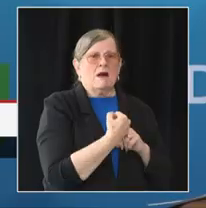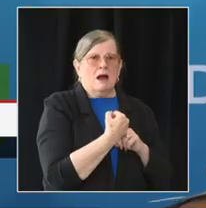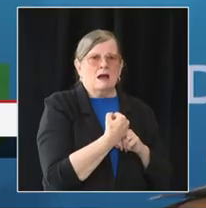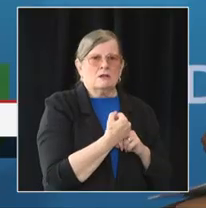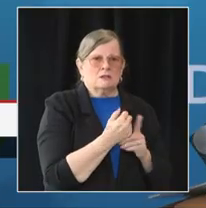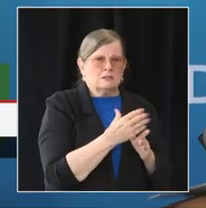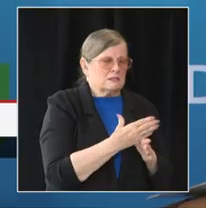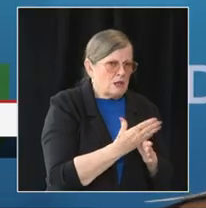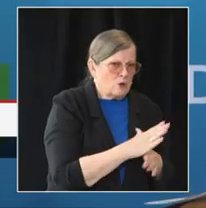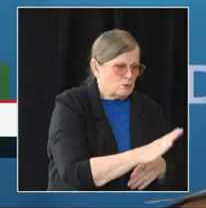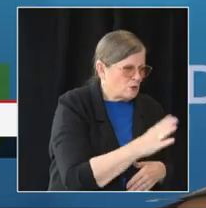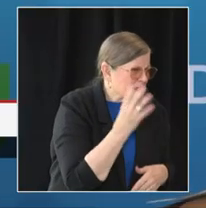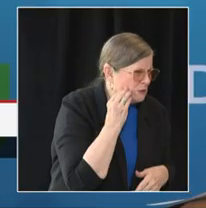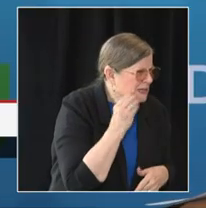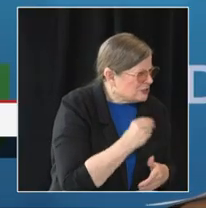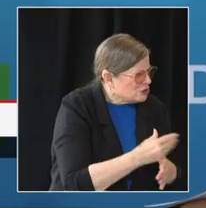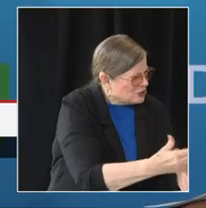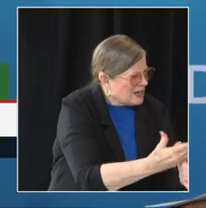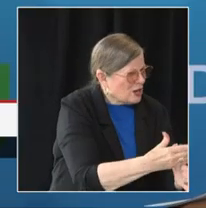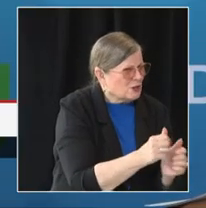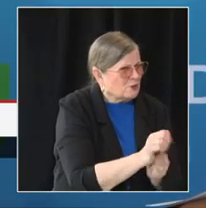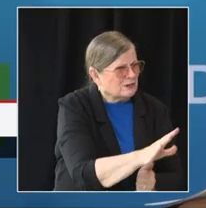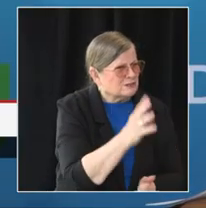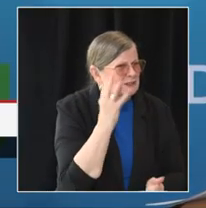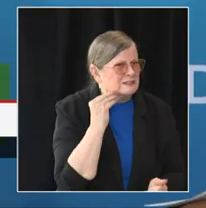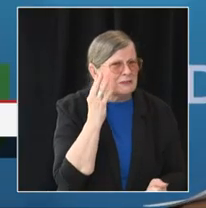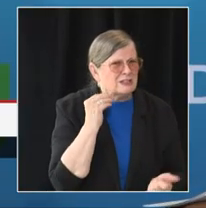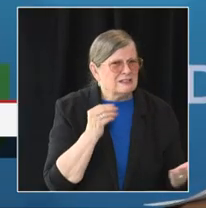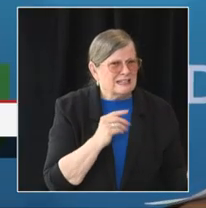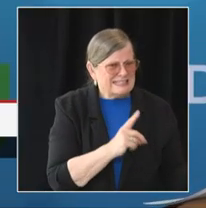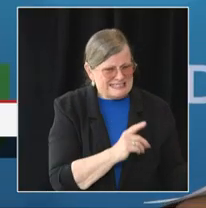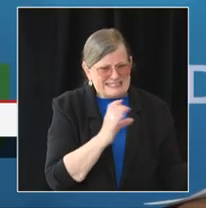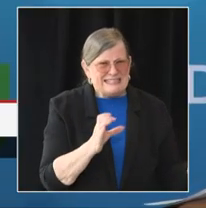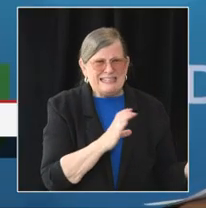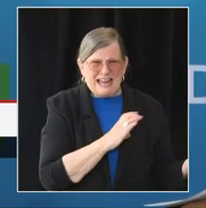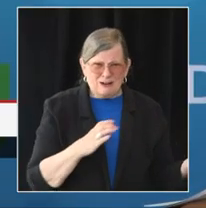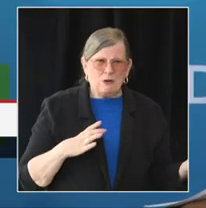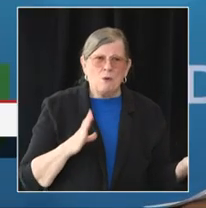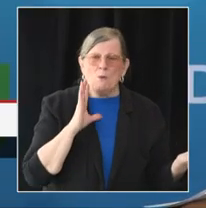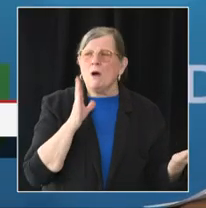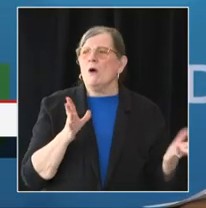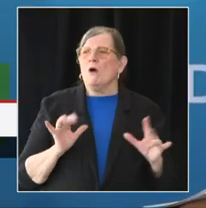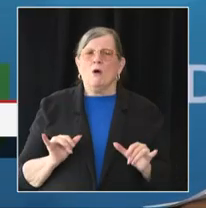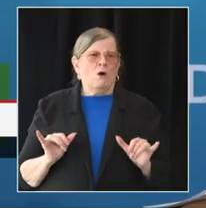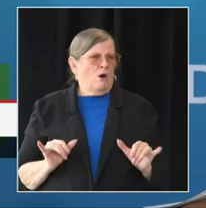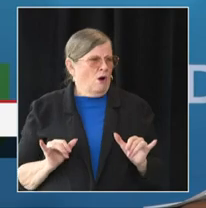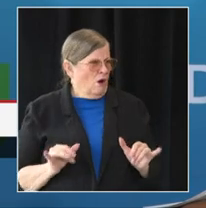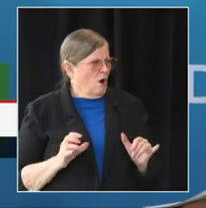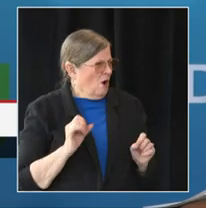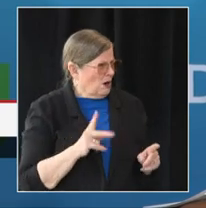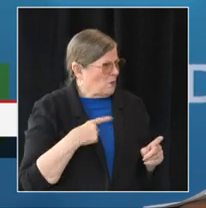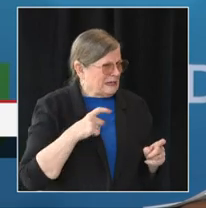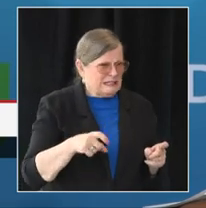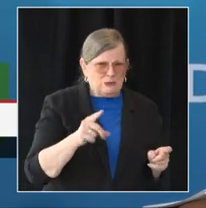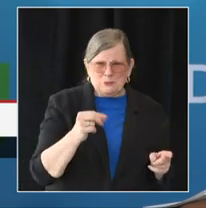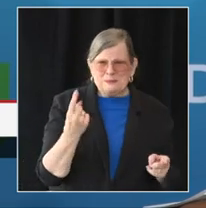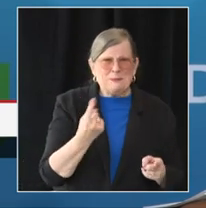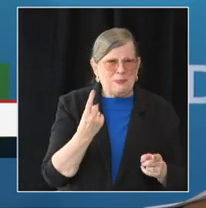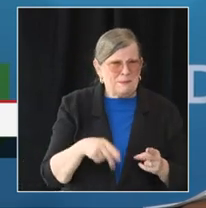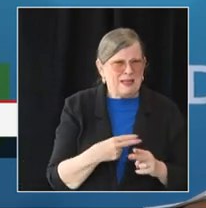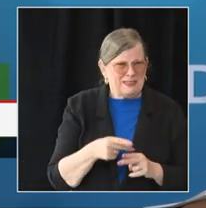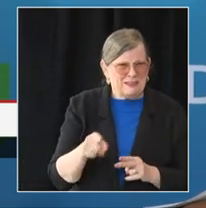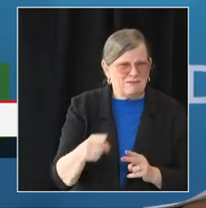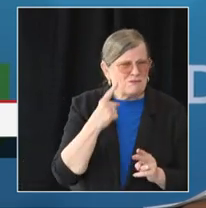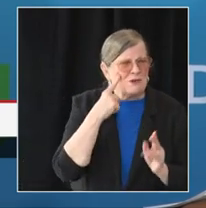think it changes decisions. I'll give you one example. If you are recruiting restaurants in the district,